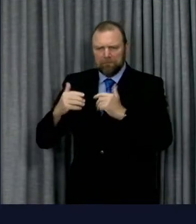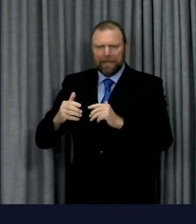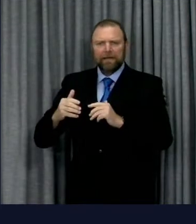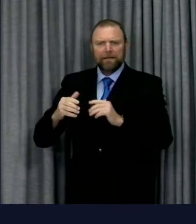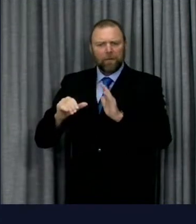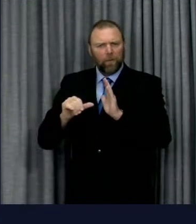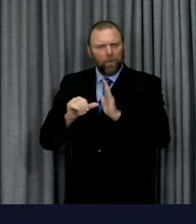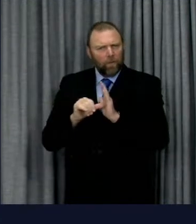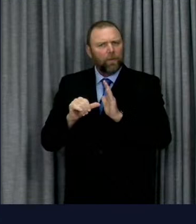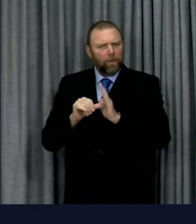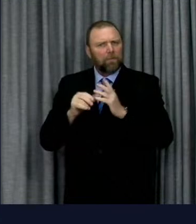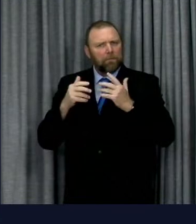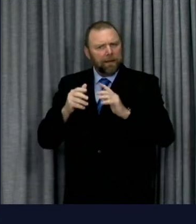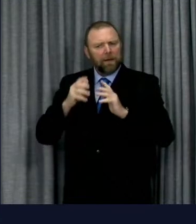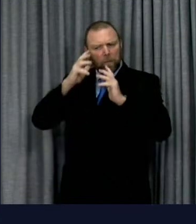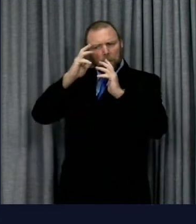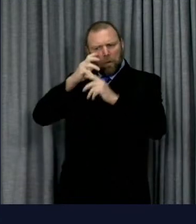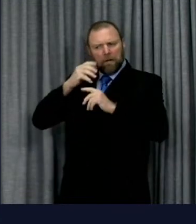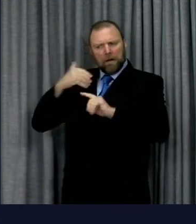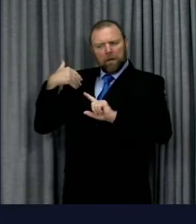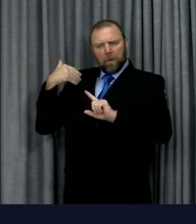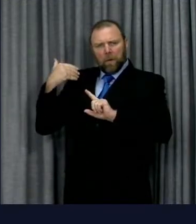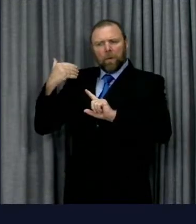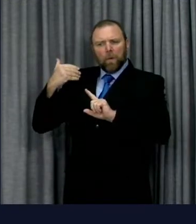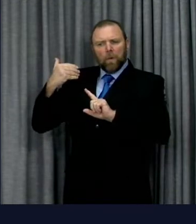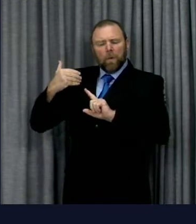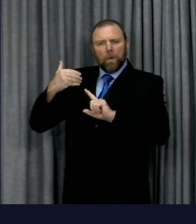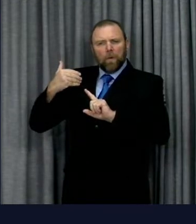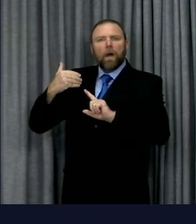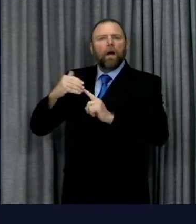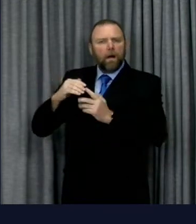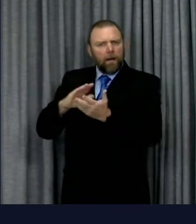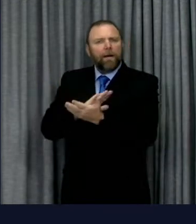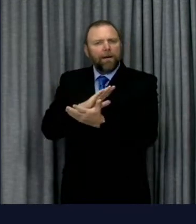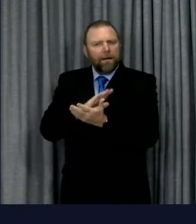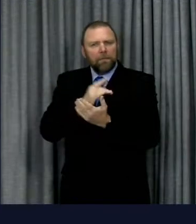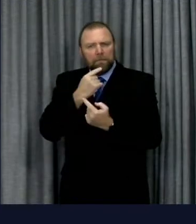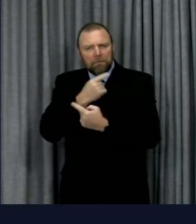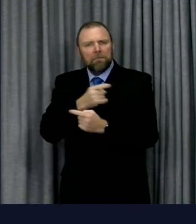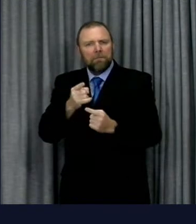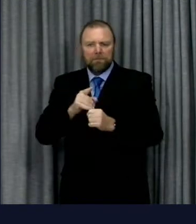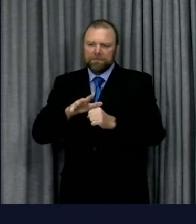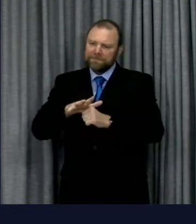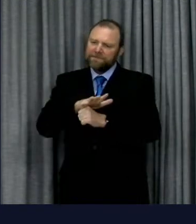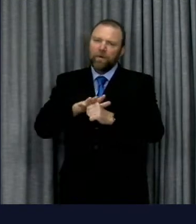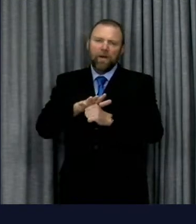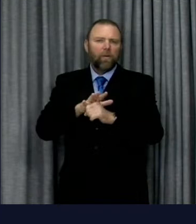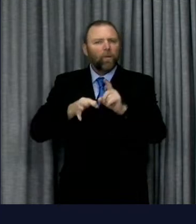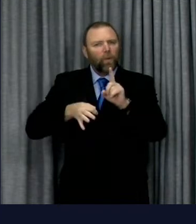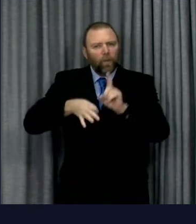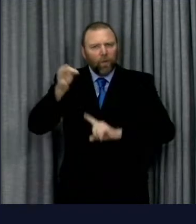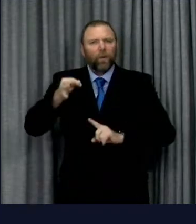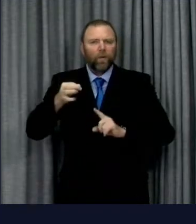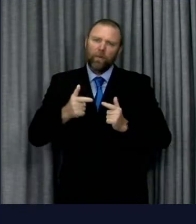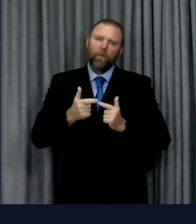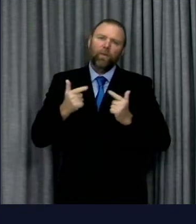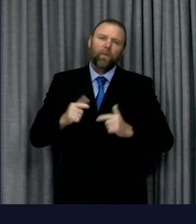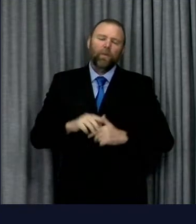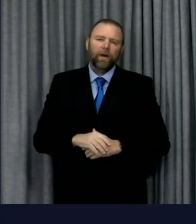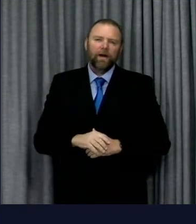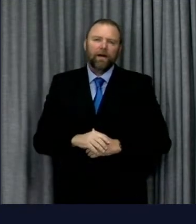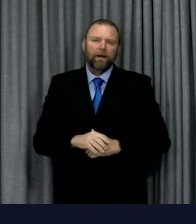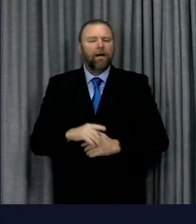to be able to say that the situation has improved significantly. We can say confidently